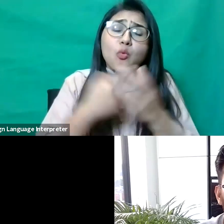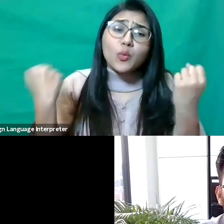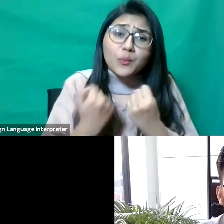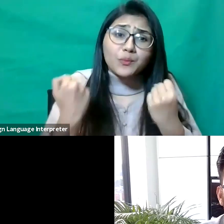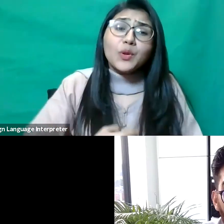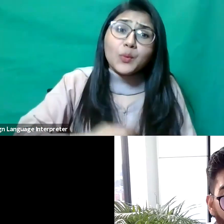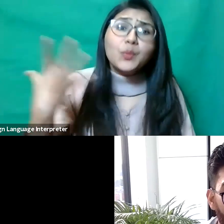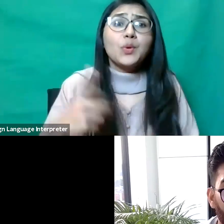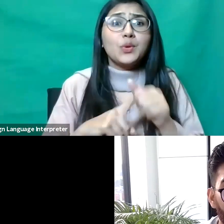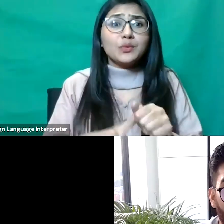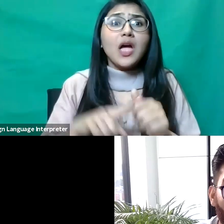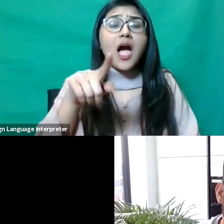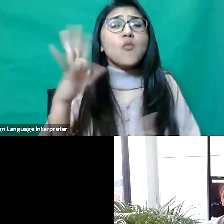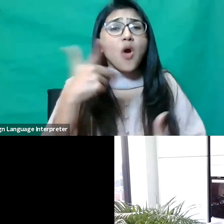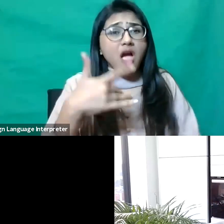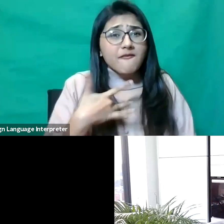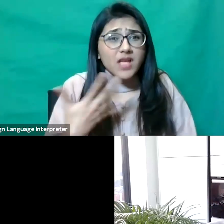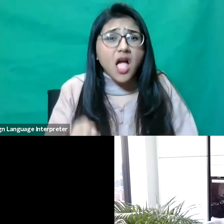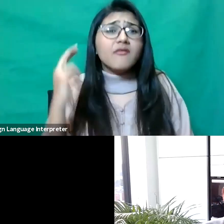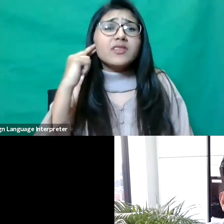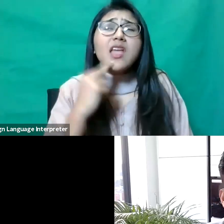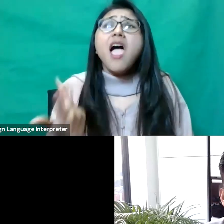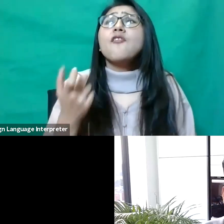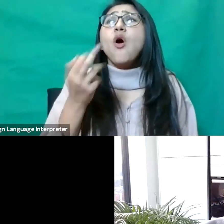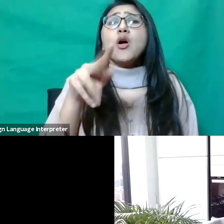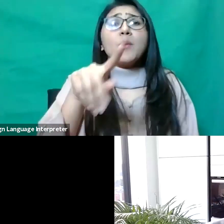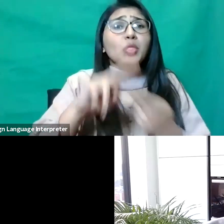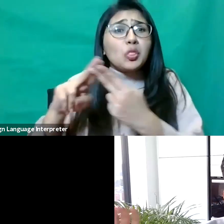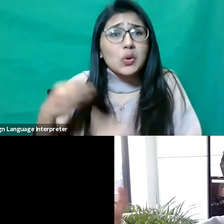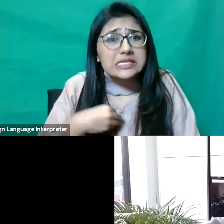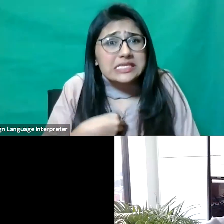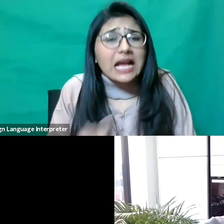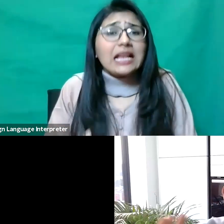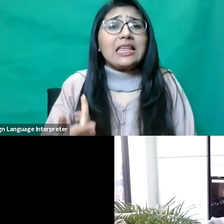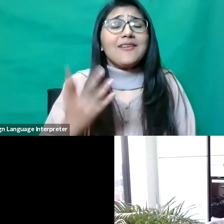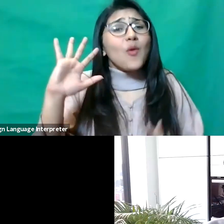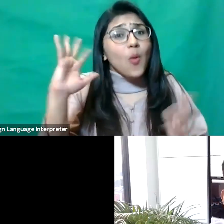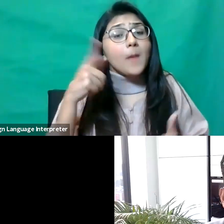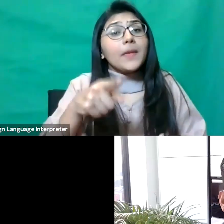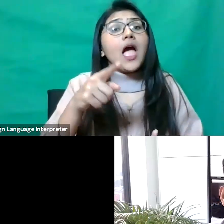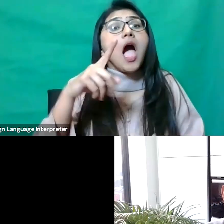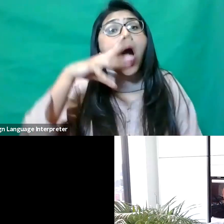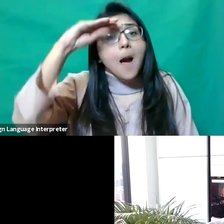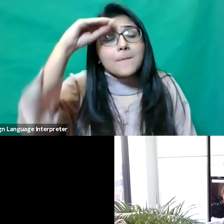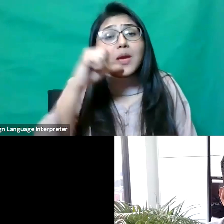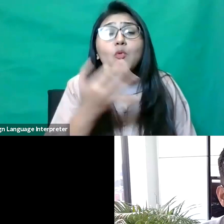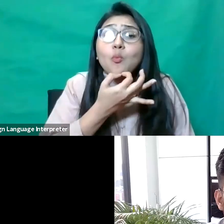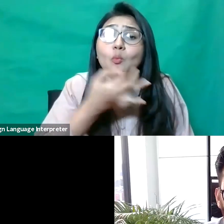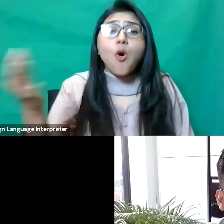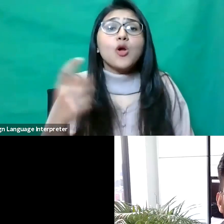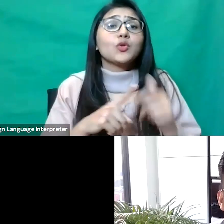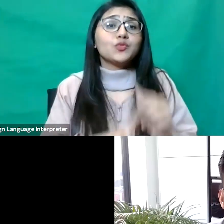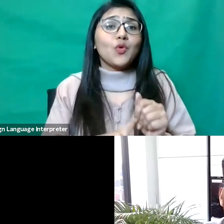struggling with about hearing loss or you're struggling to make friends. I mean, it's important for the kids to tell the parents, or for the friends to tell them